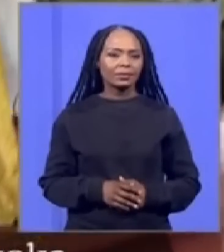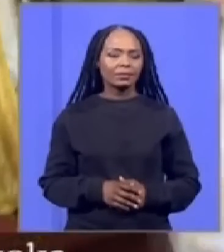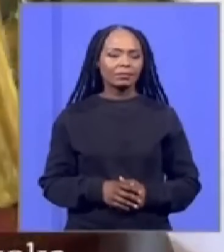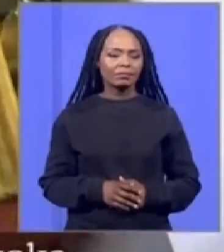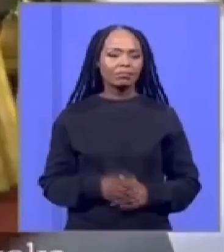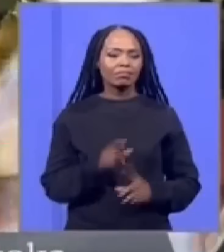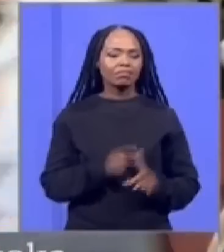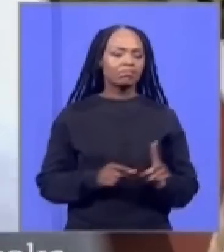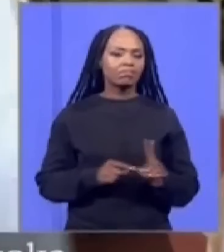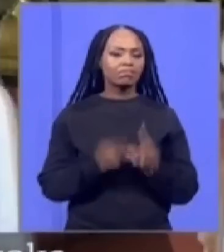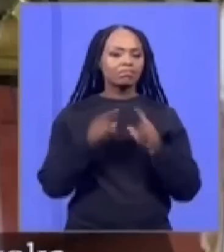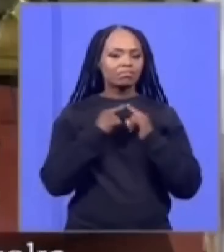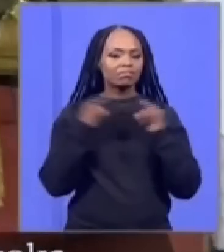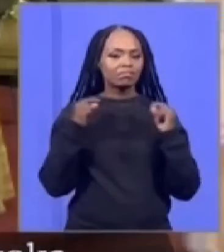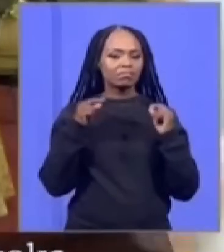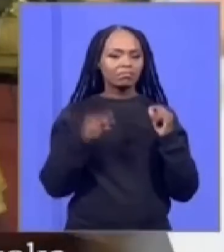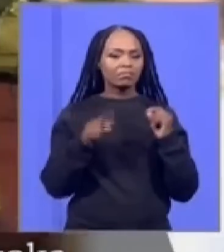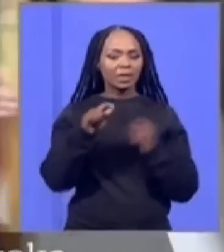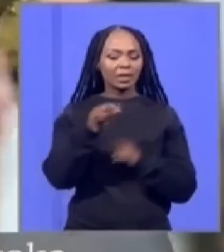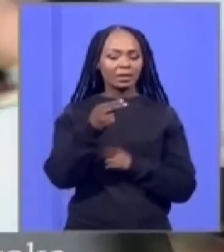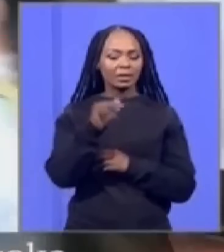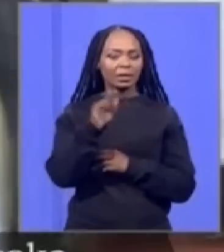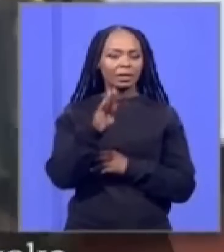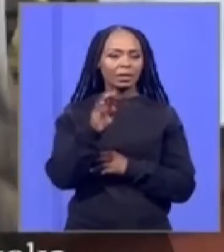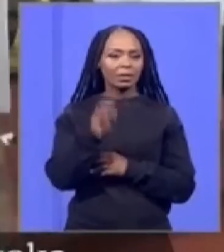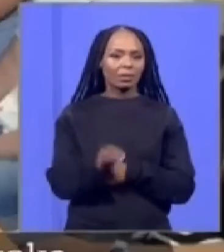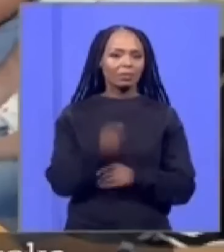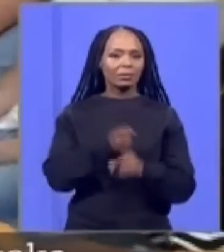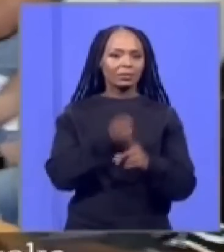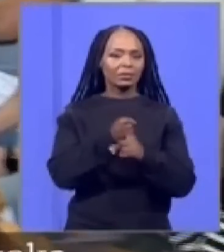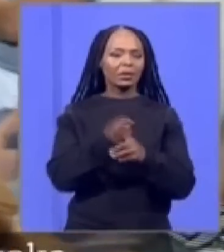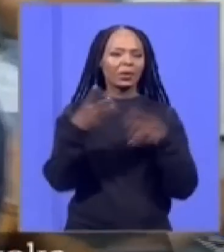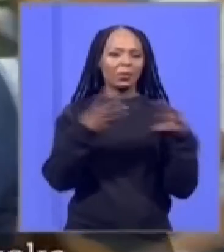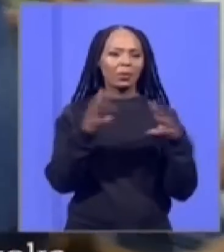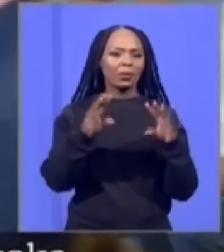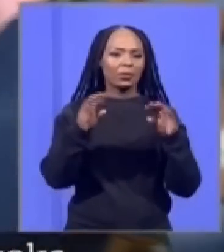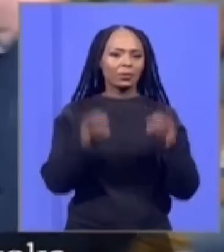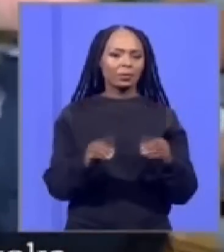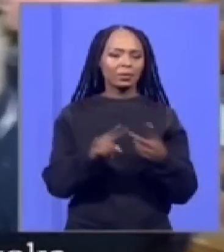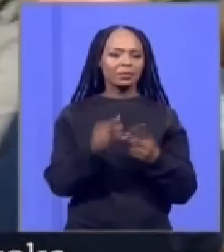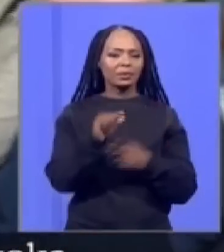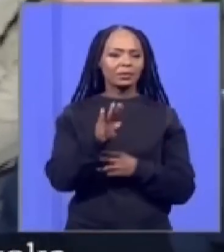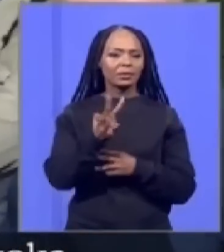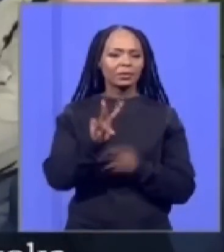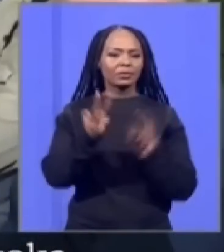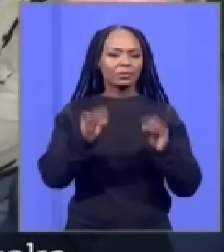Moreka Bishop Ditaba Makgoba o etsa thapedi kgahlano le ntwa lefatsheng ha mo le tshebediso ya dikgoka.